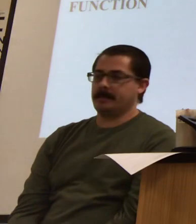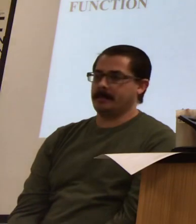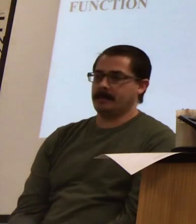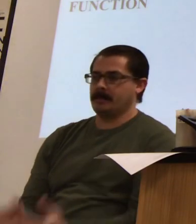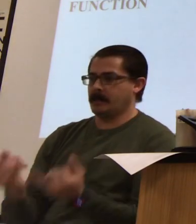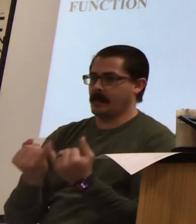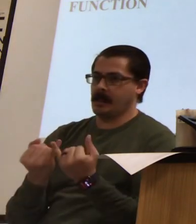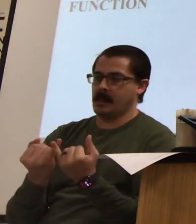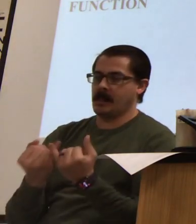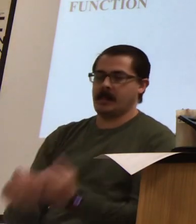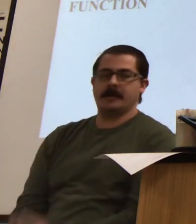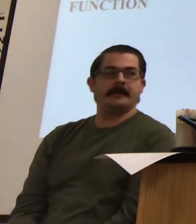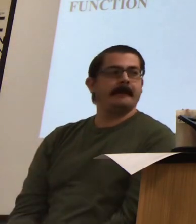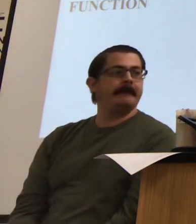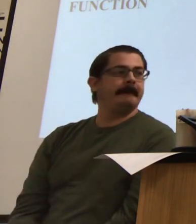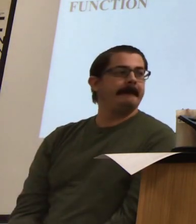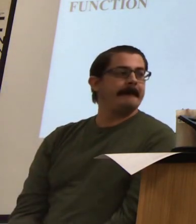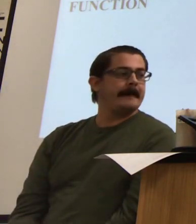All right.